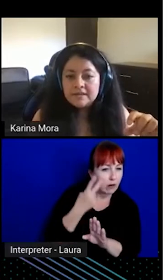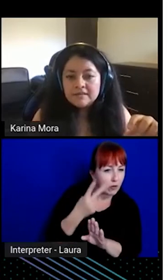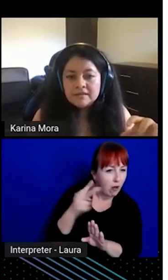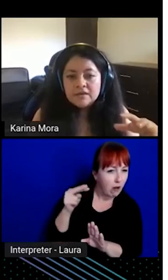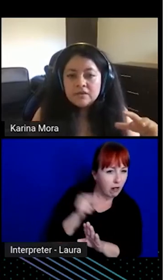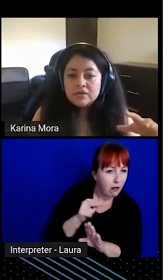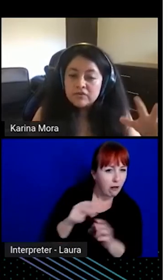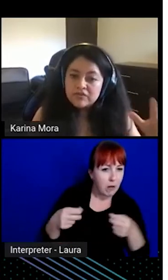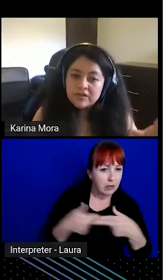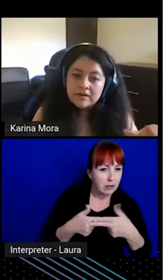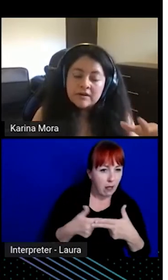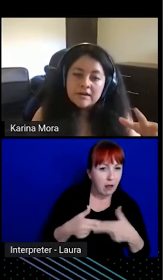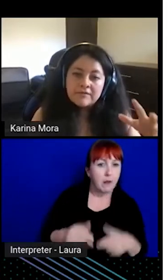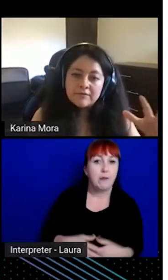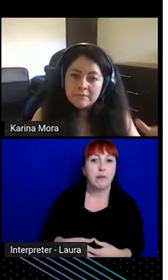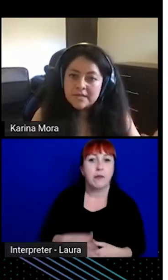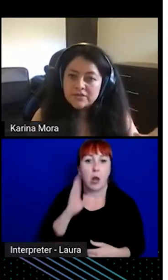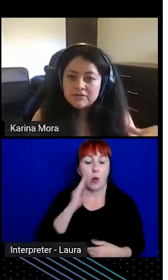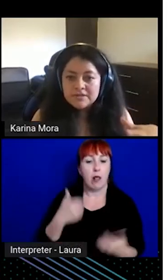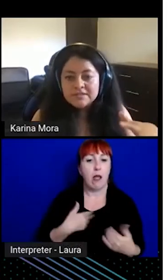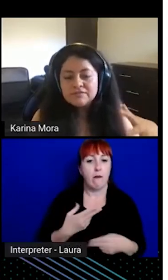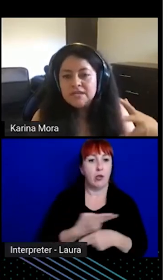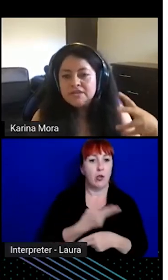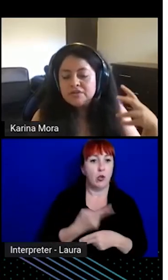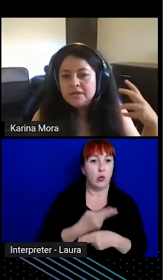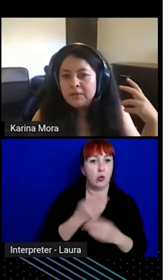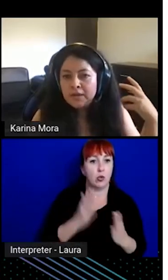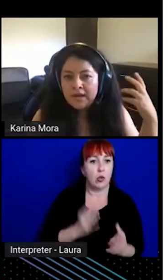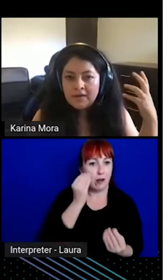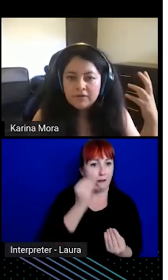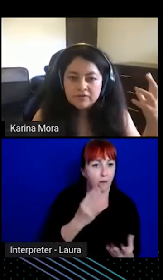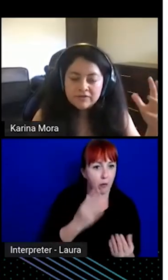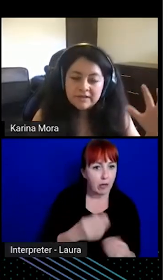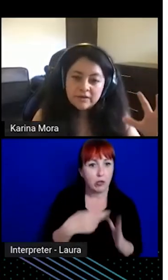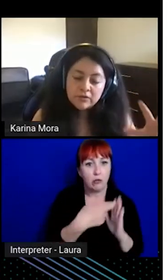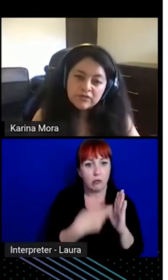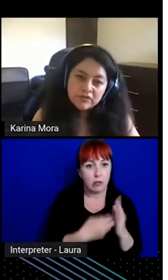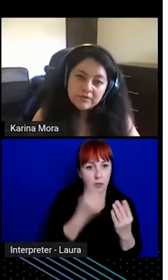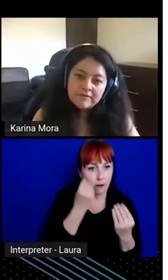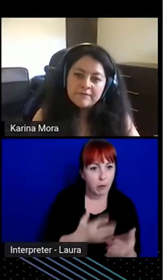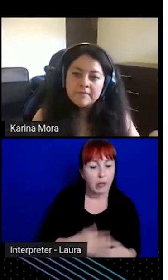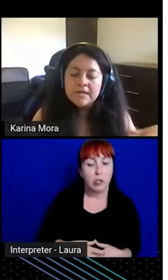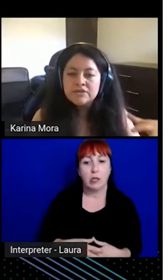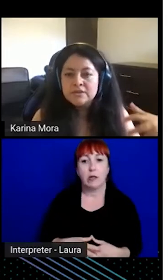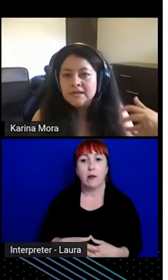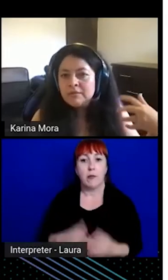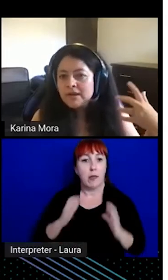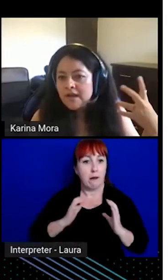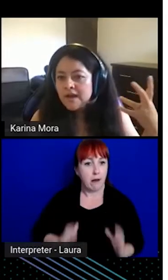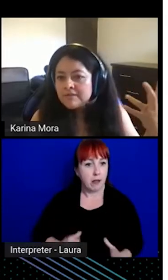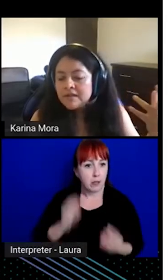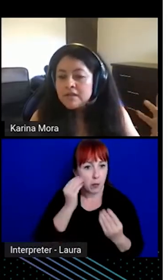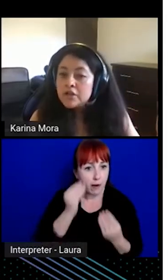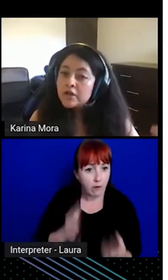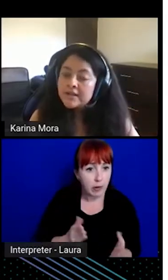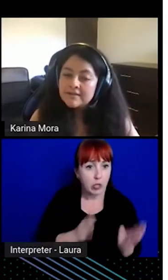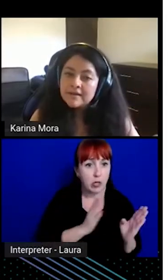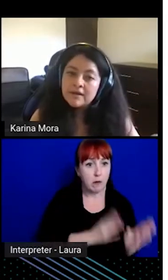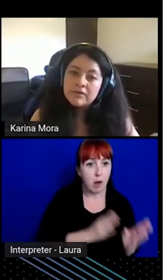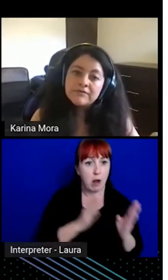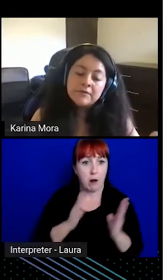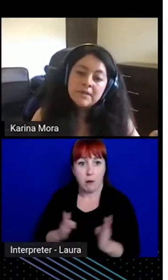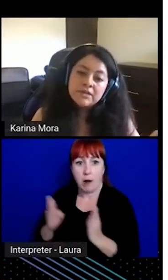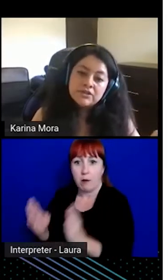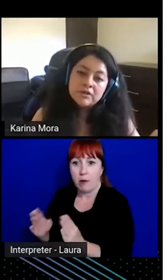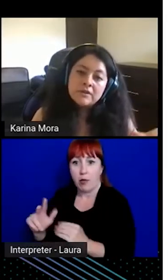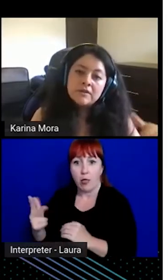have this user information registration. I will have also the customer information, and I will have loyalty